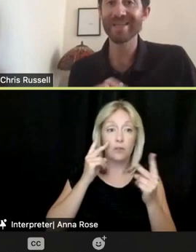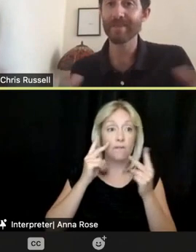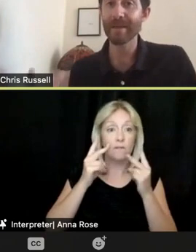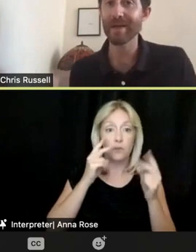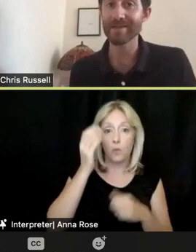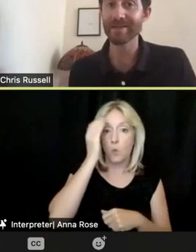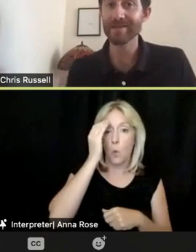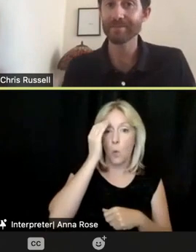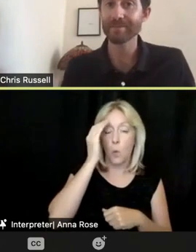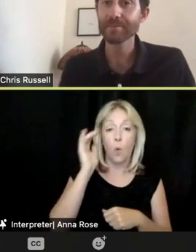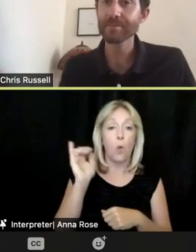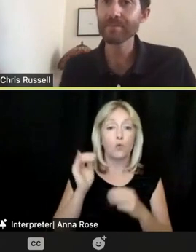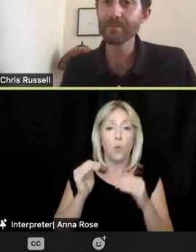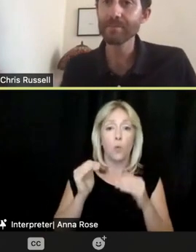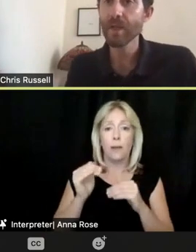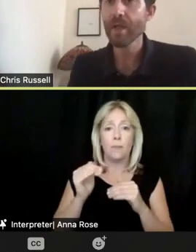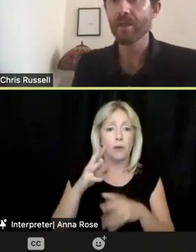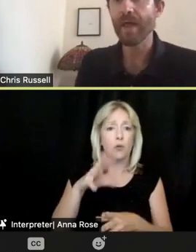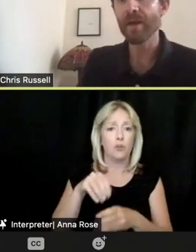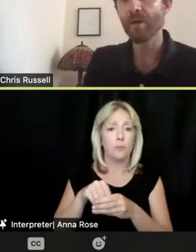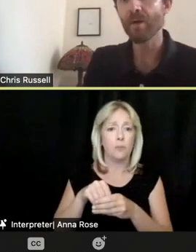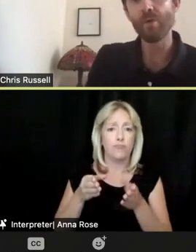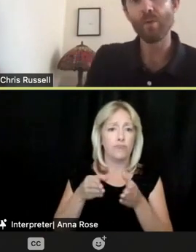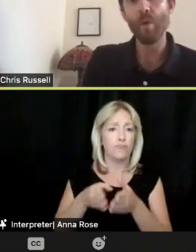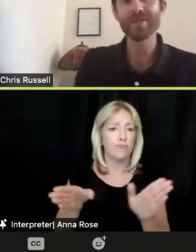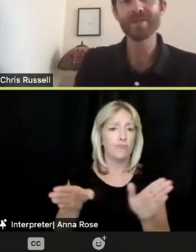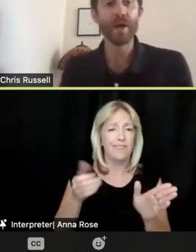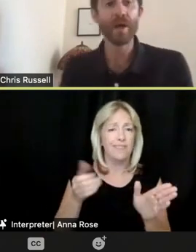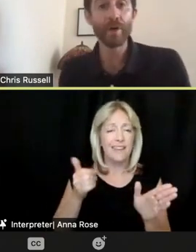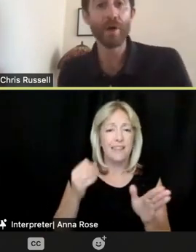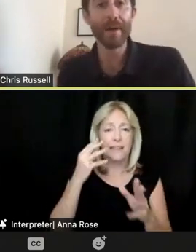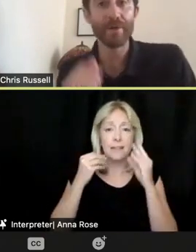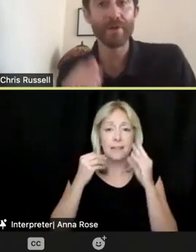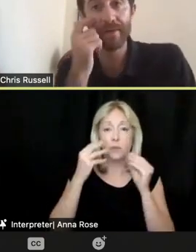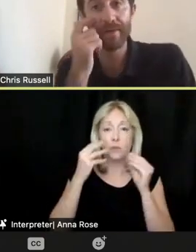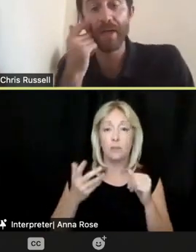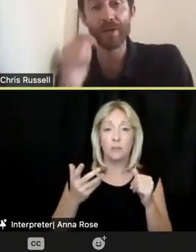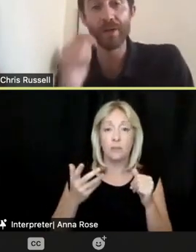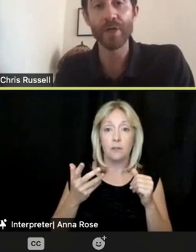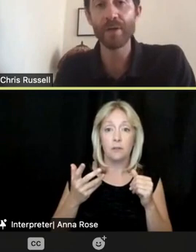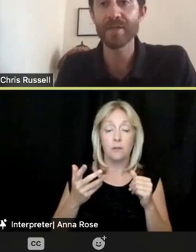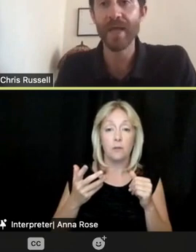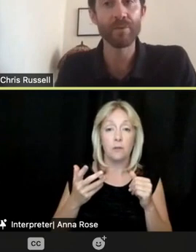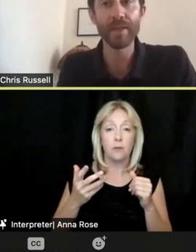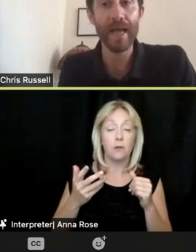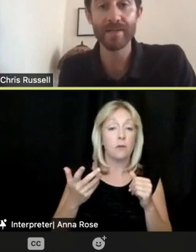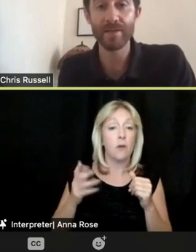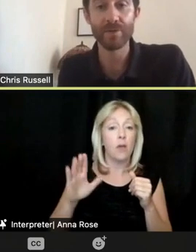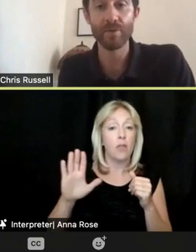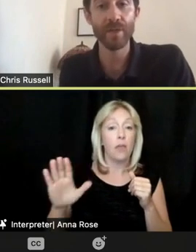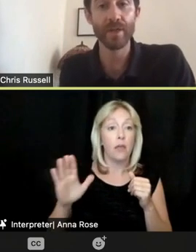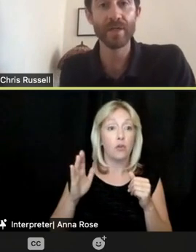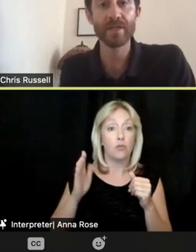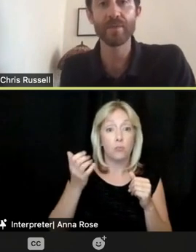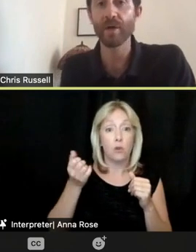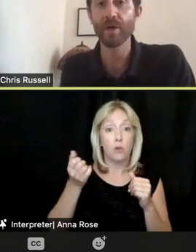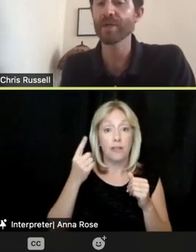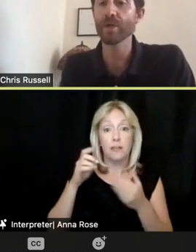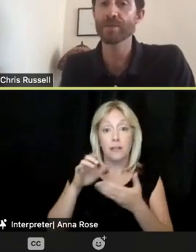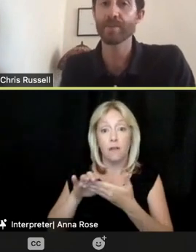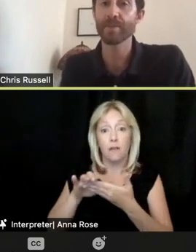in whole experiences, then what is concrete or abstract to them, like Jen was saying, really has to do with